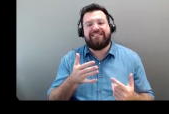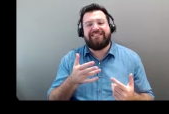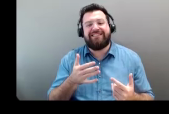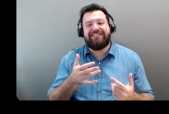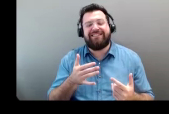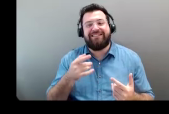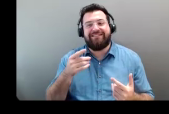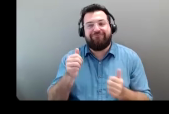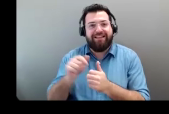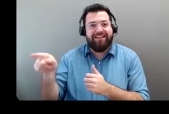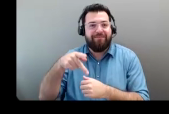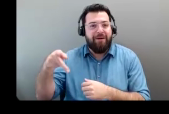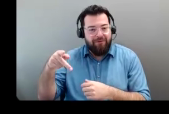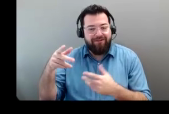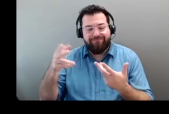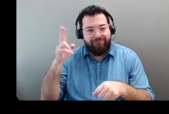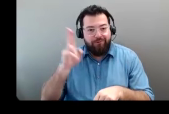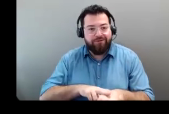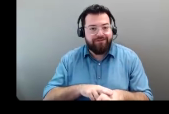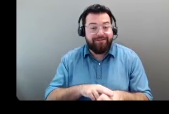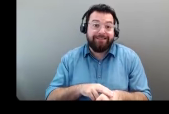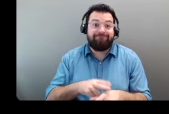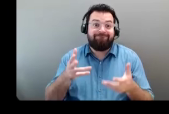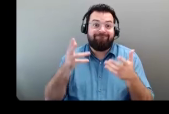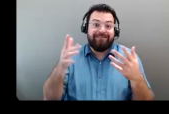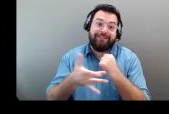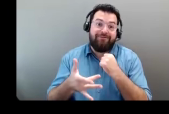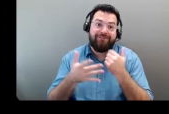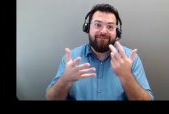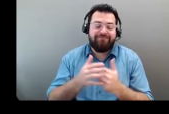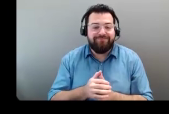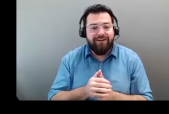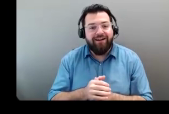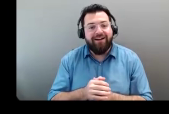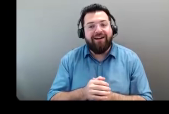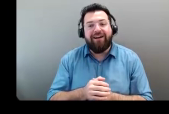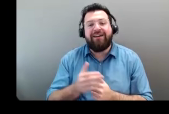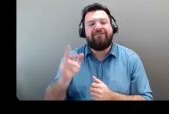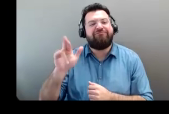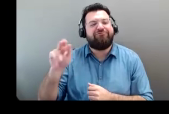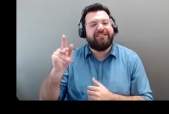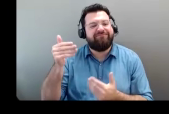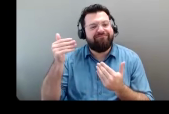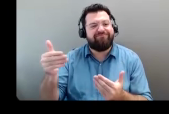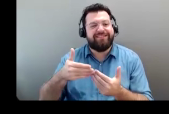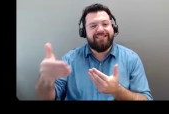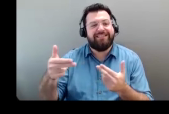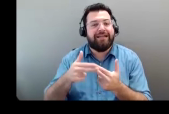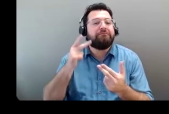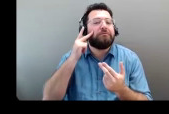the PowerPoint, which, gotta love Mhm. that, right? So, Rick, just go to the next slide and see what shows